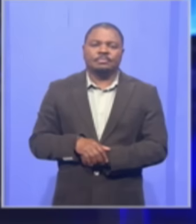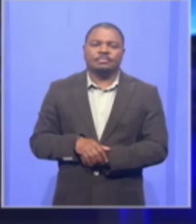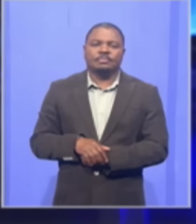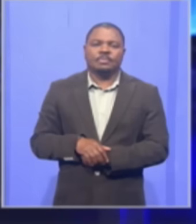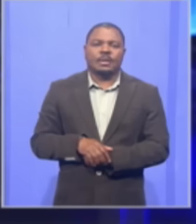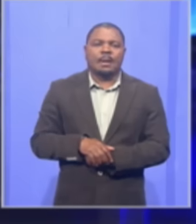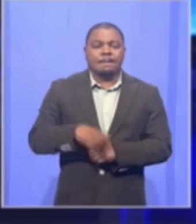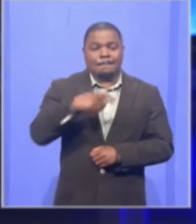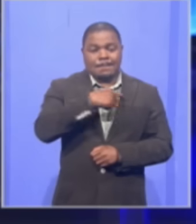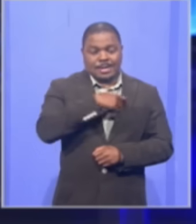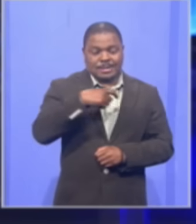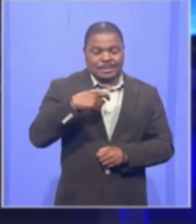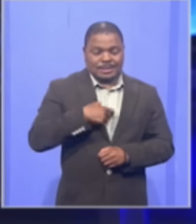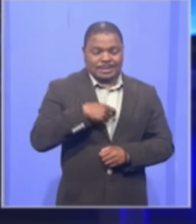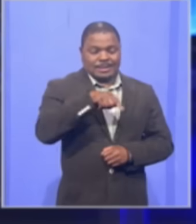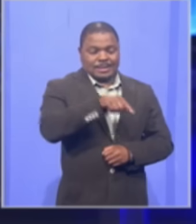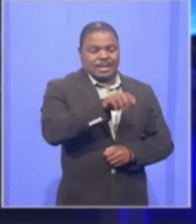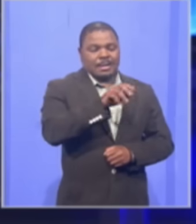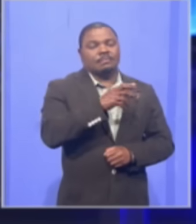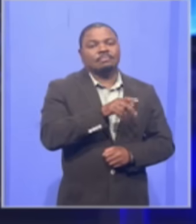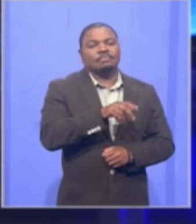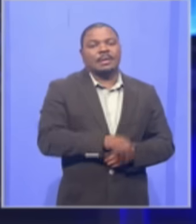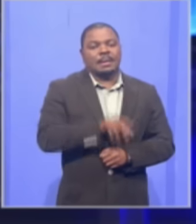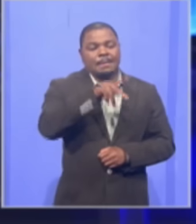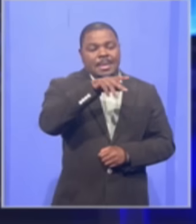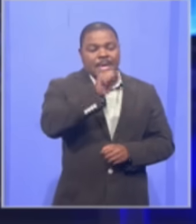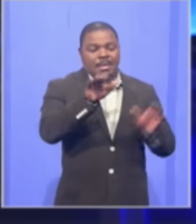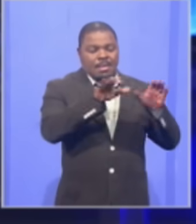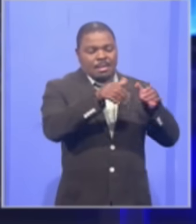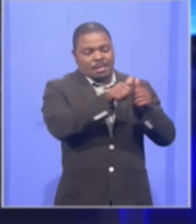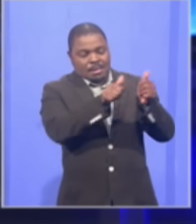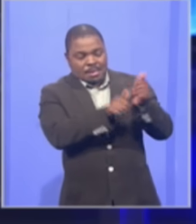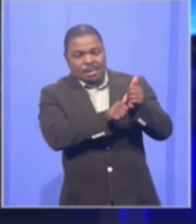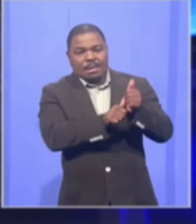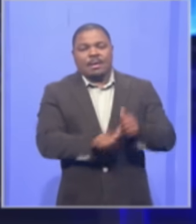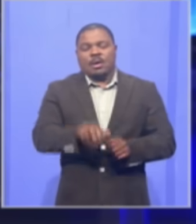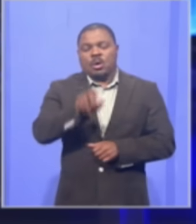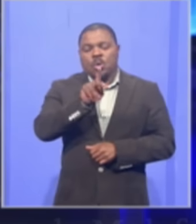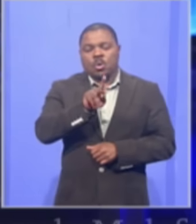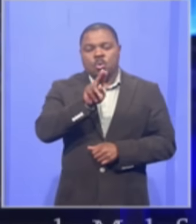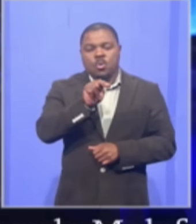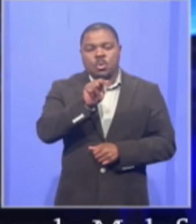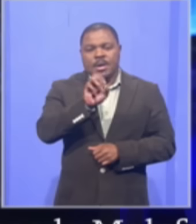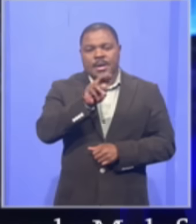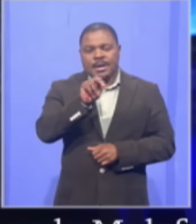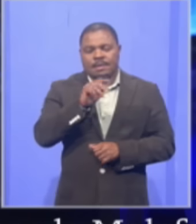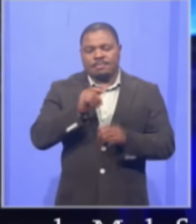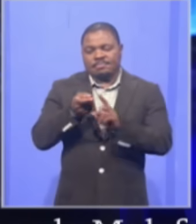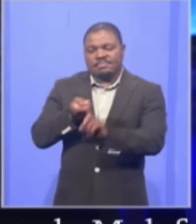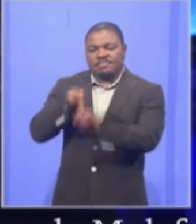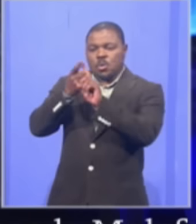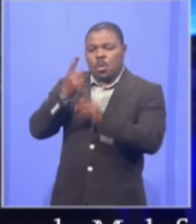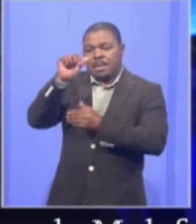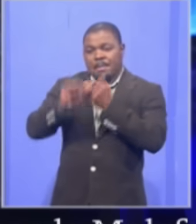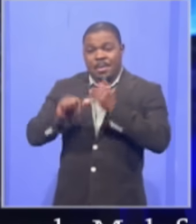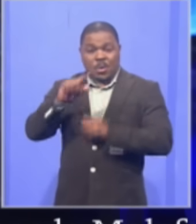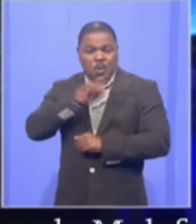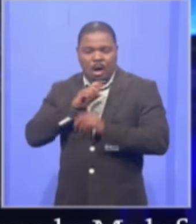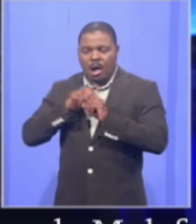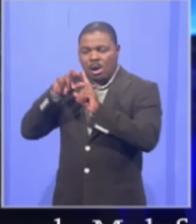Motlatsi wa Mopresidente wa Patriotic Alliance Kenny Kunene o beletswe ka thoko mokgeng nakong ya kgwedi nakong ena eo ho dipatlisiso